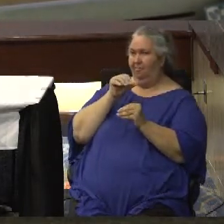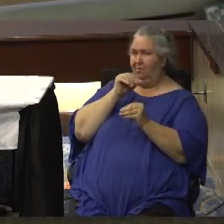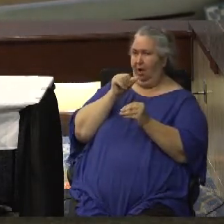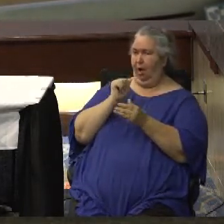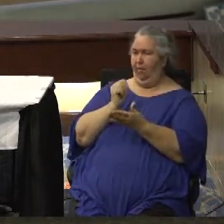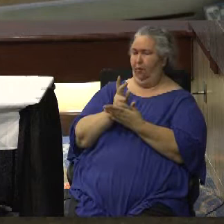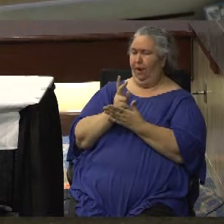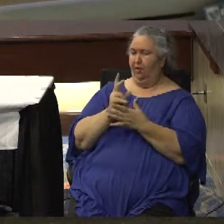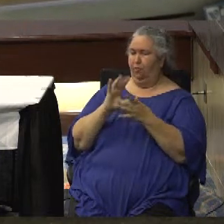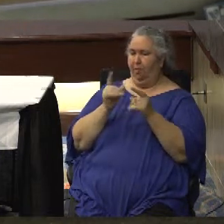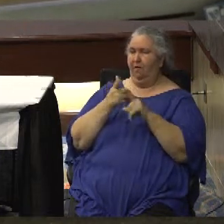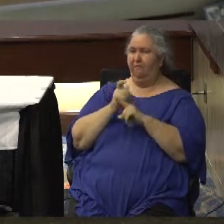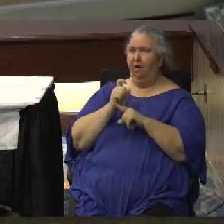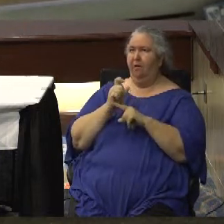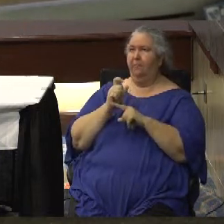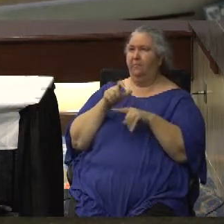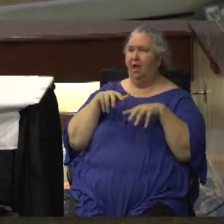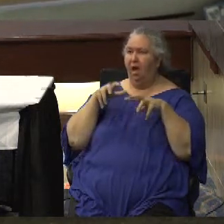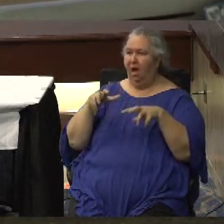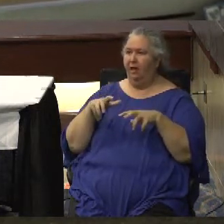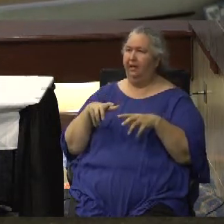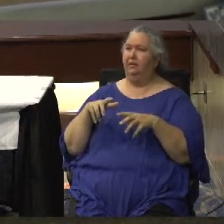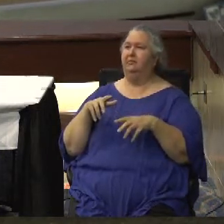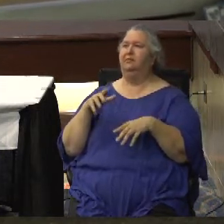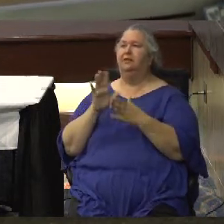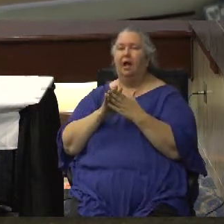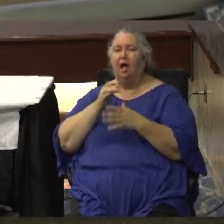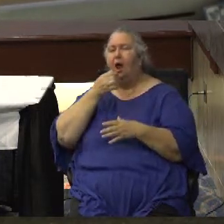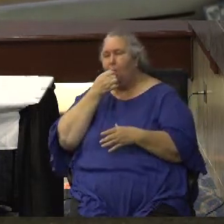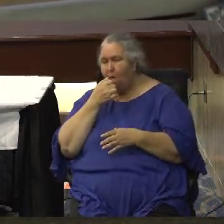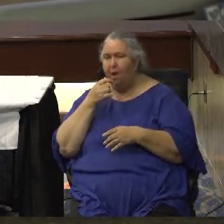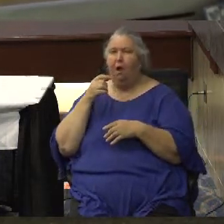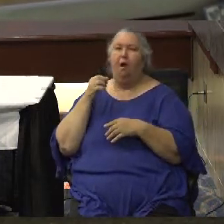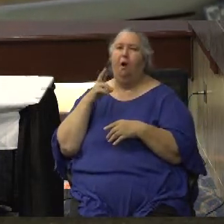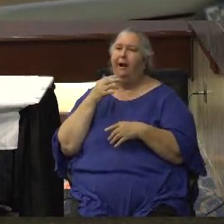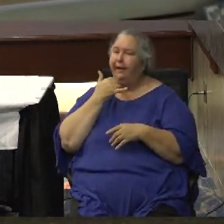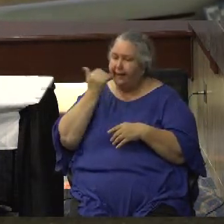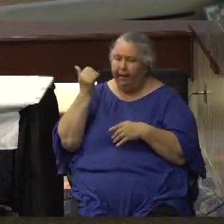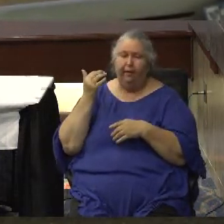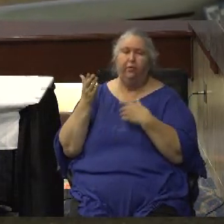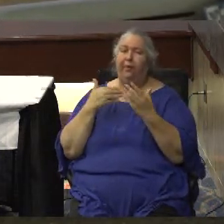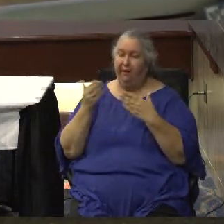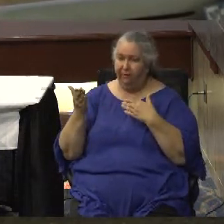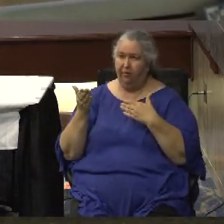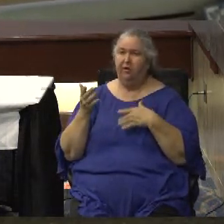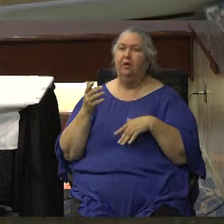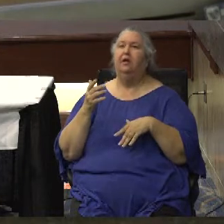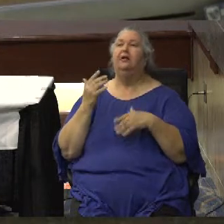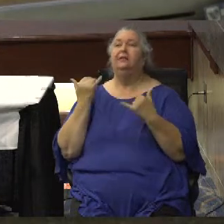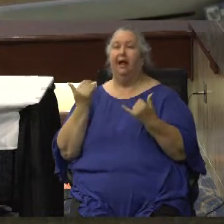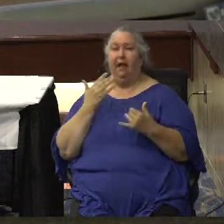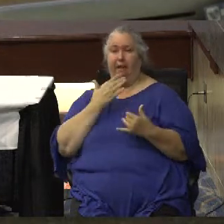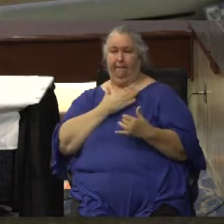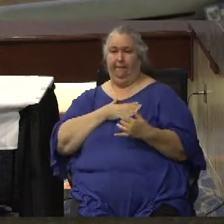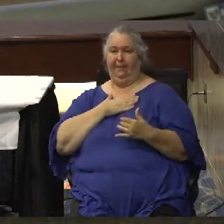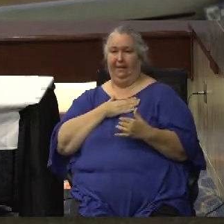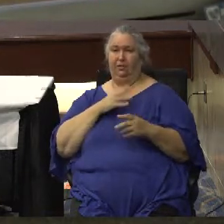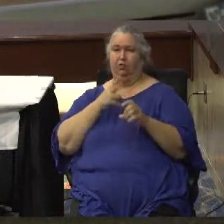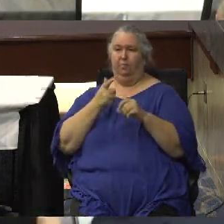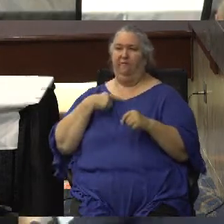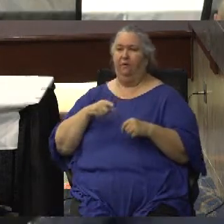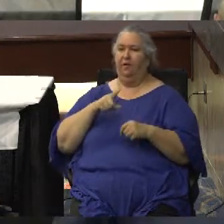the audience, claps hands, stomps feet, whistles, yells, or makes similar demonstrations. Now, please join me for the Pledge of Allegiance.